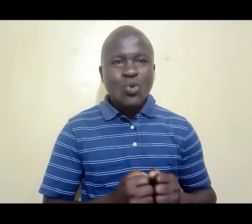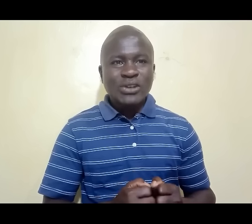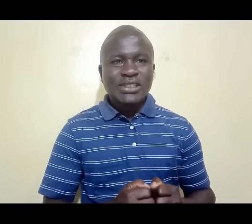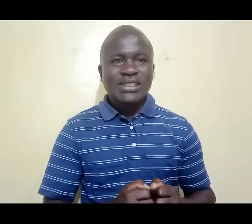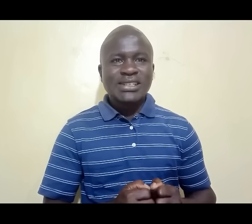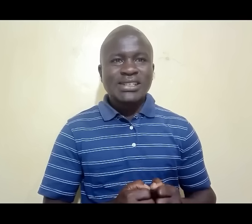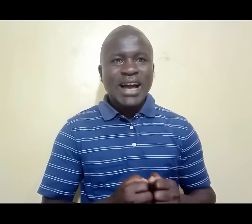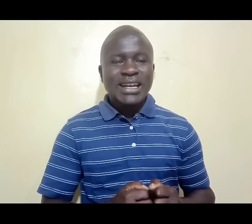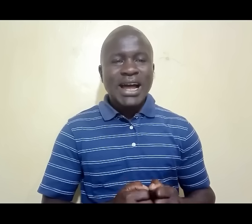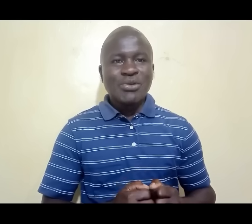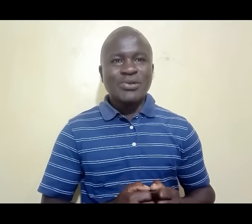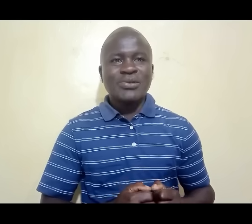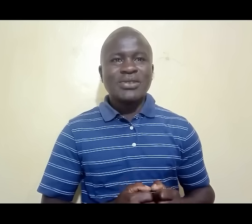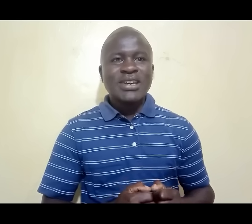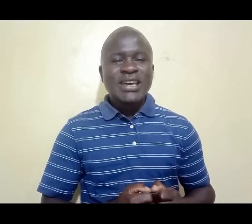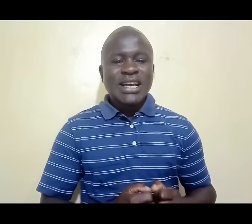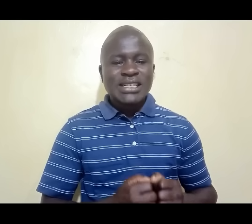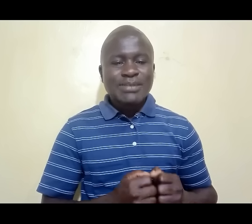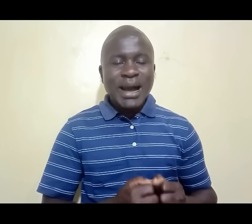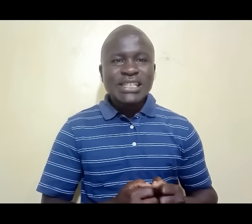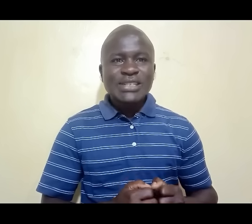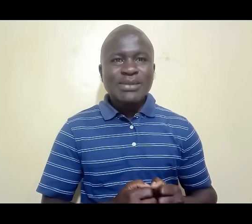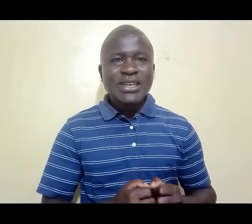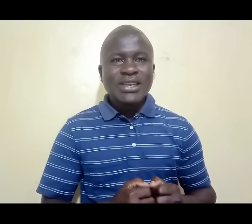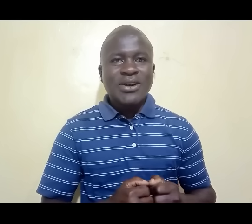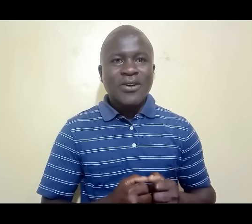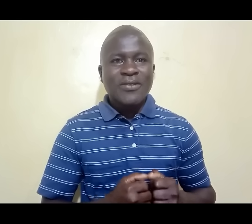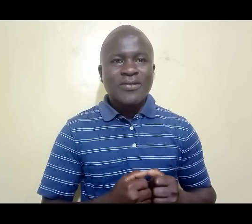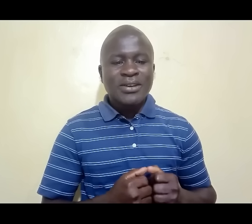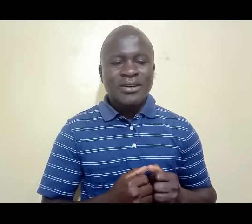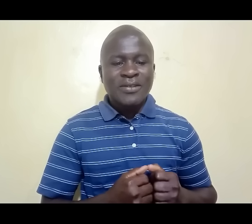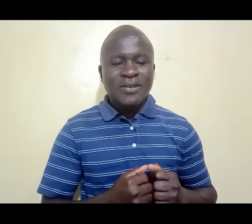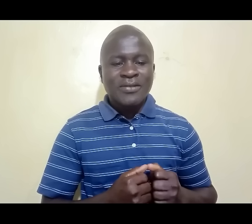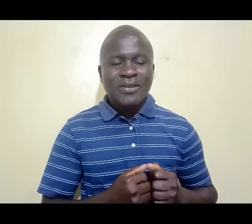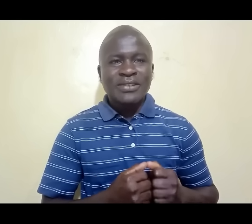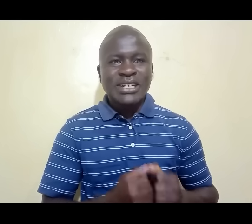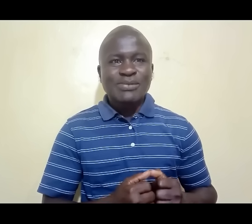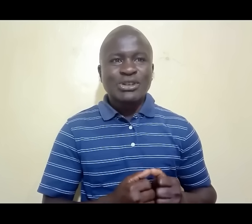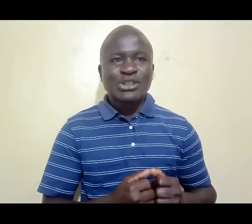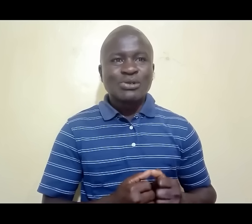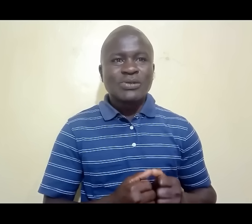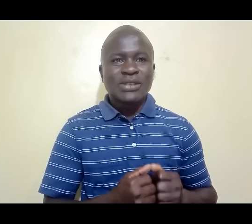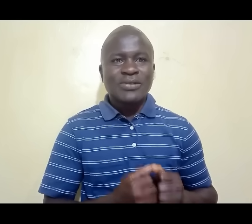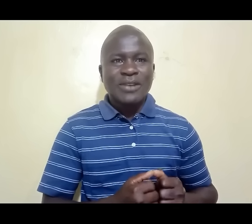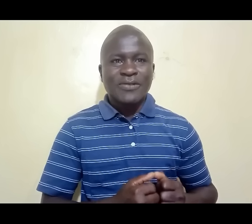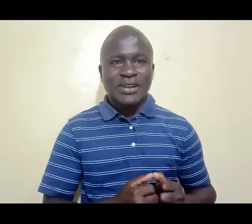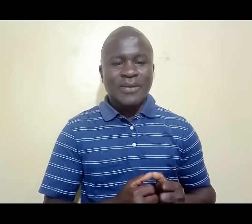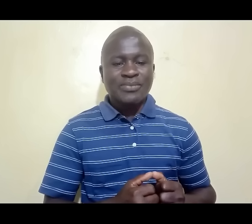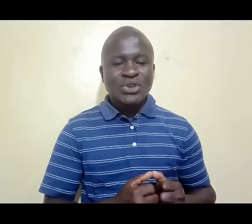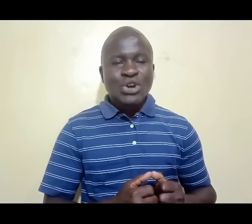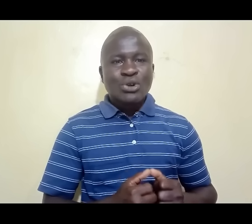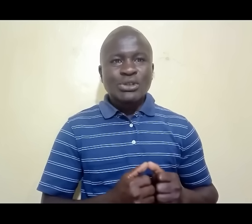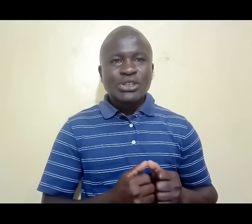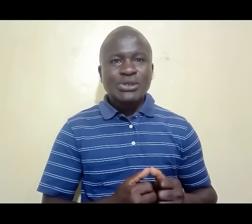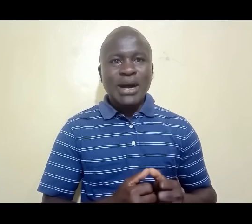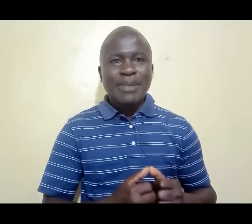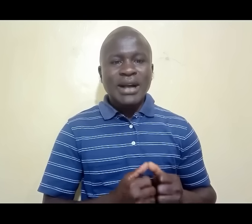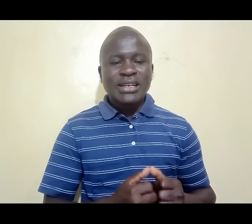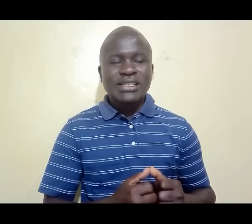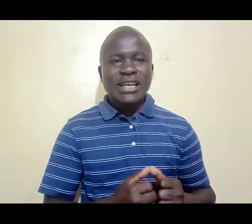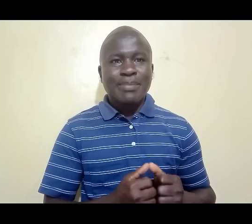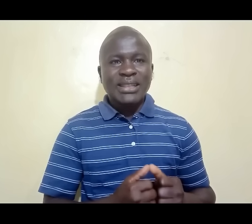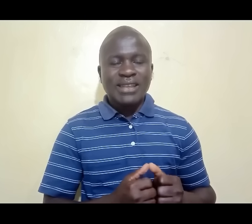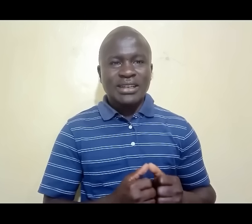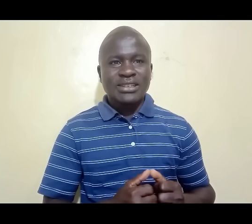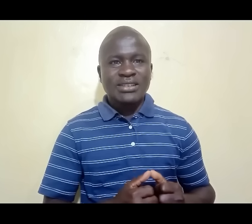we won't allow you. It reminds me of Desmond Tutu of South Africa, who stood up